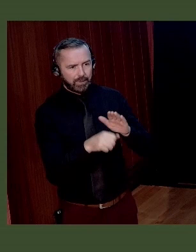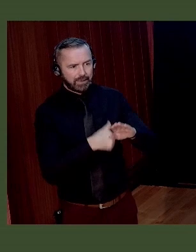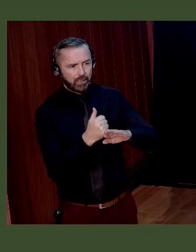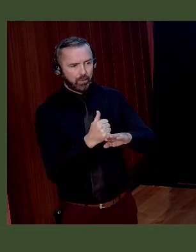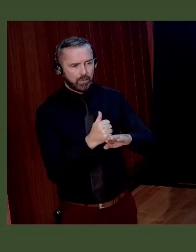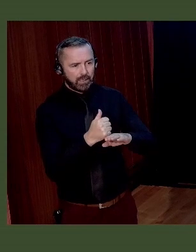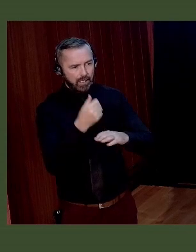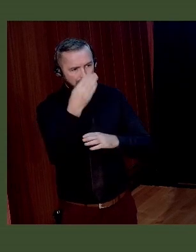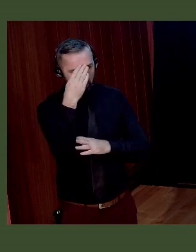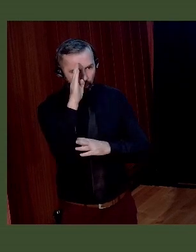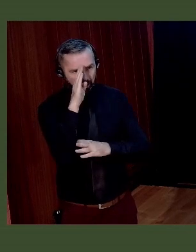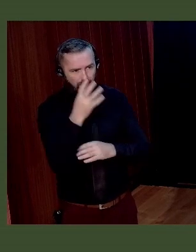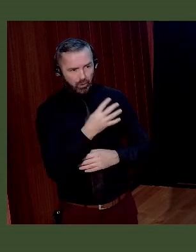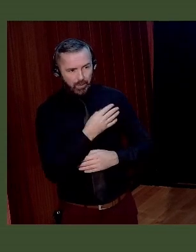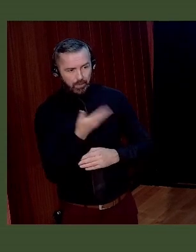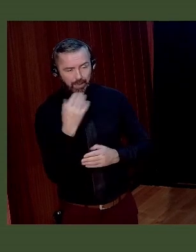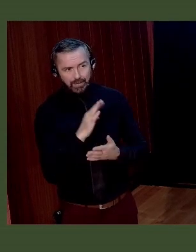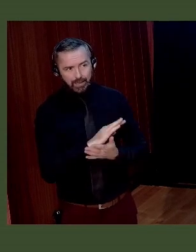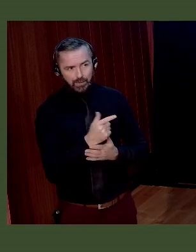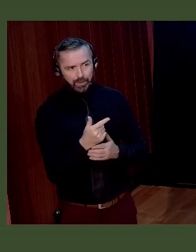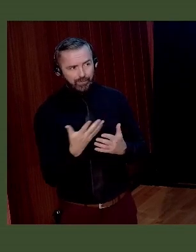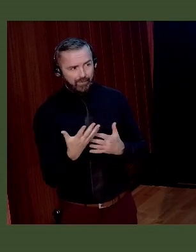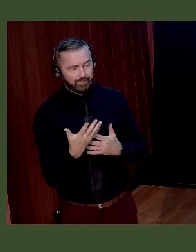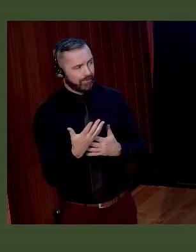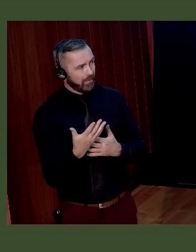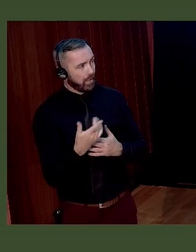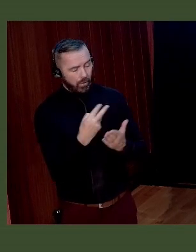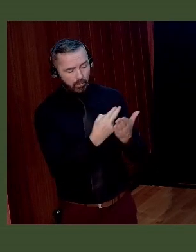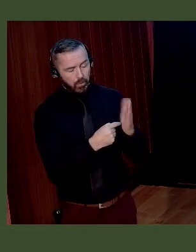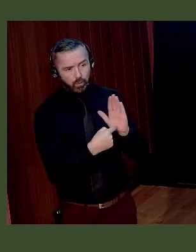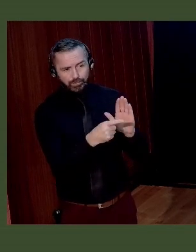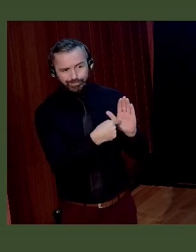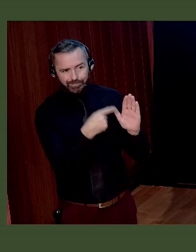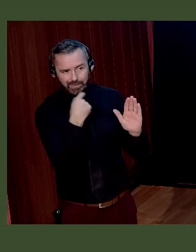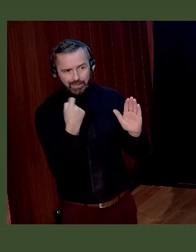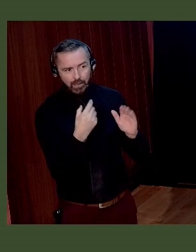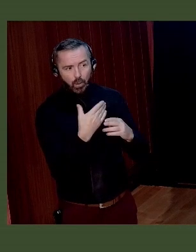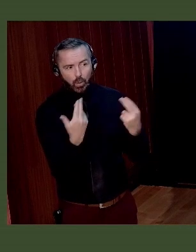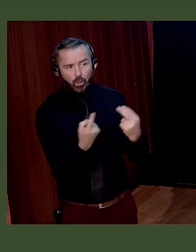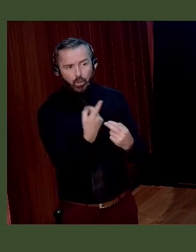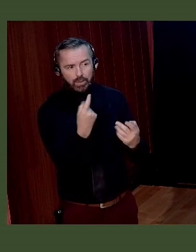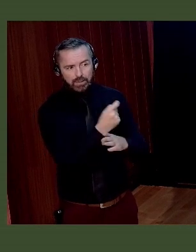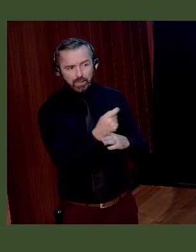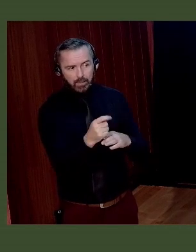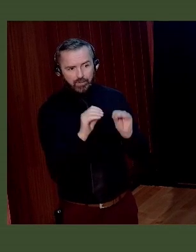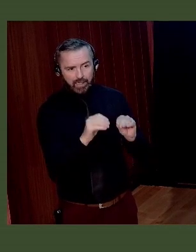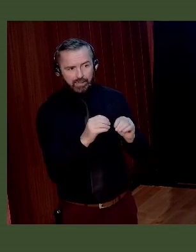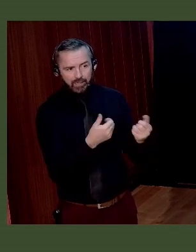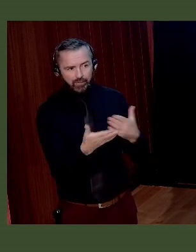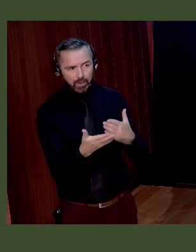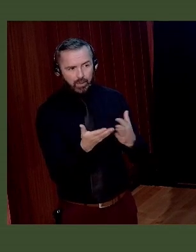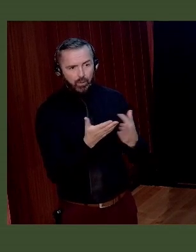Commission in 1925. According to the Commission's report, the only type of education available to the Irish-speaking child